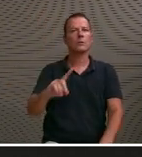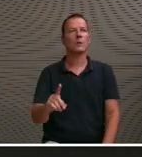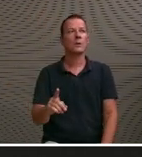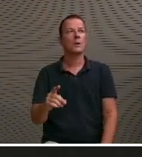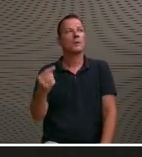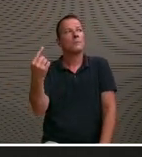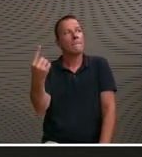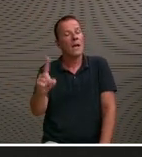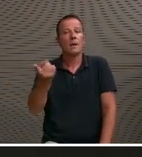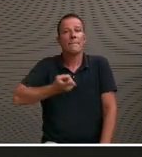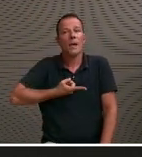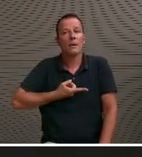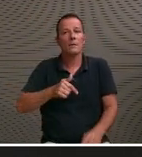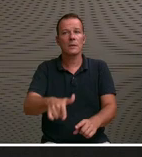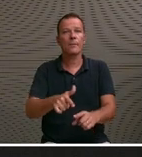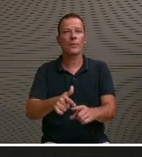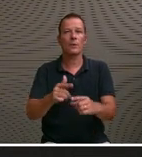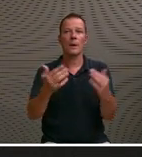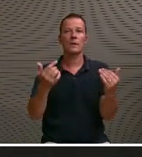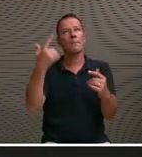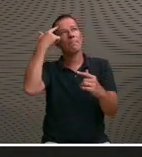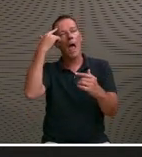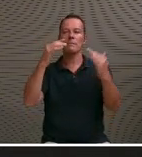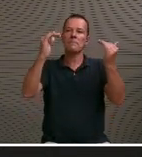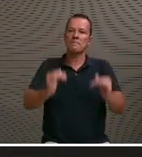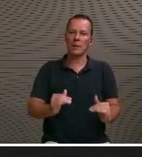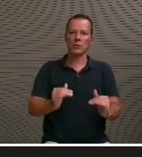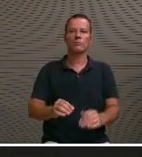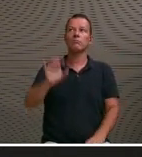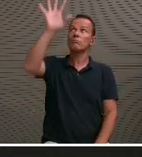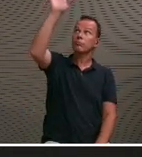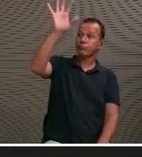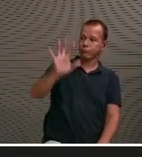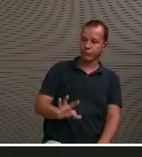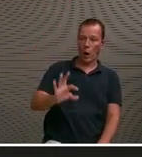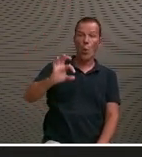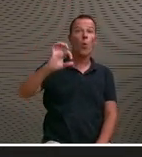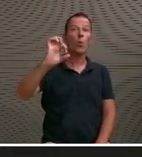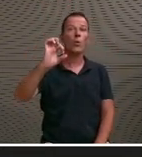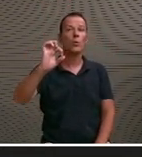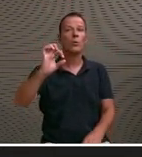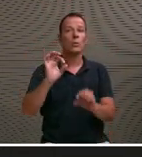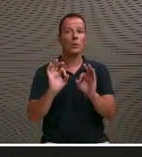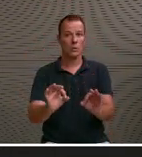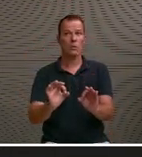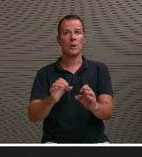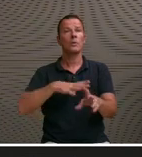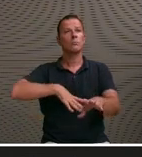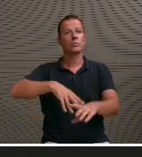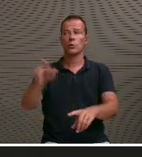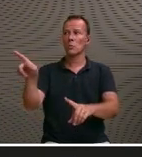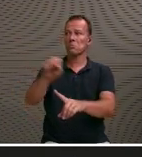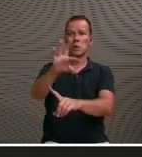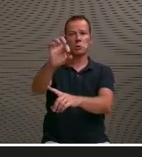as circumstances change. So those are the eight things. We've been talking about this for about 18 months. It won't have escaped your